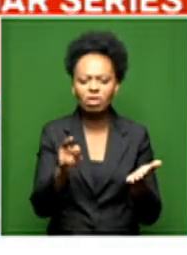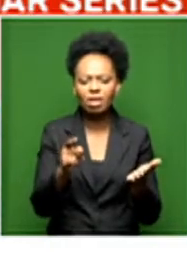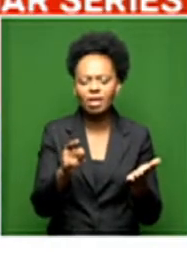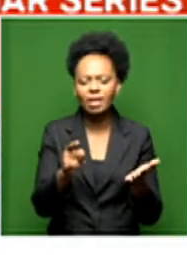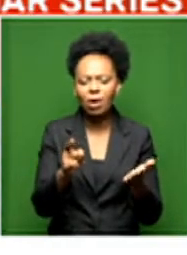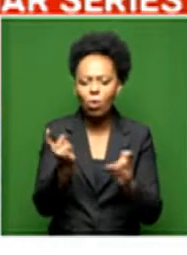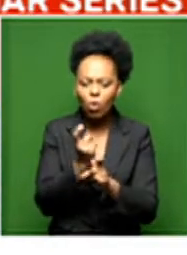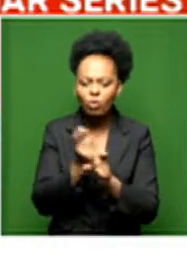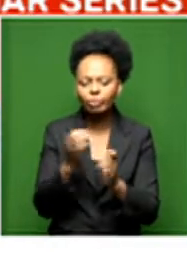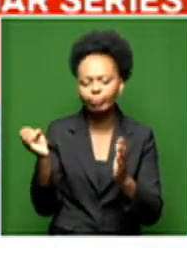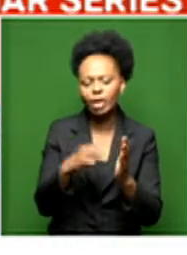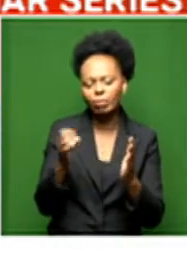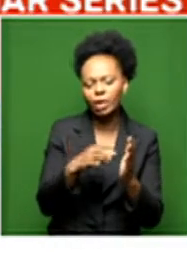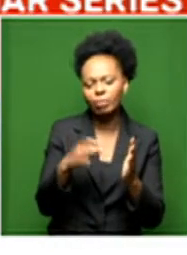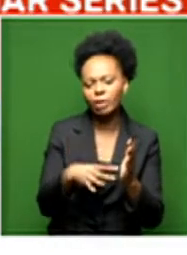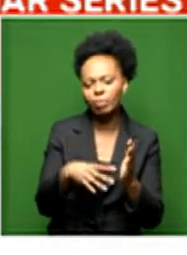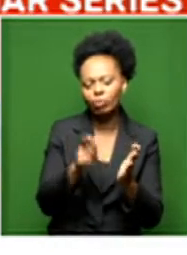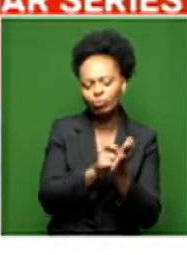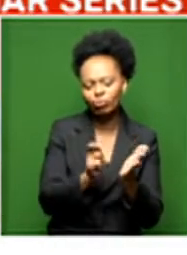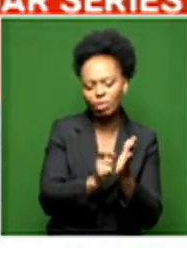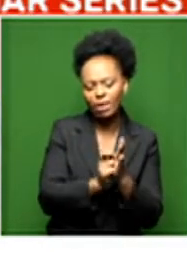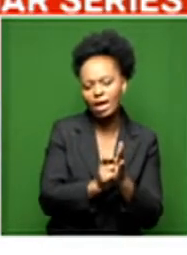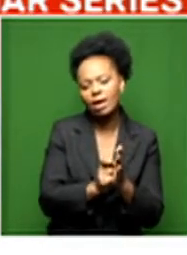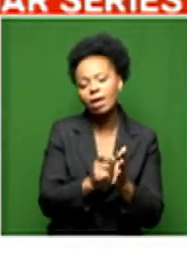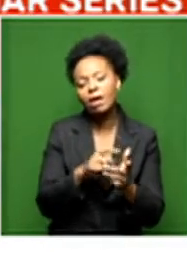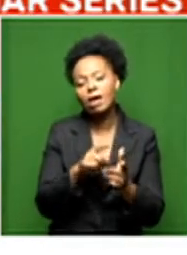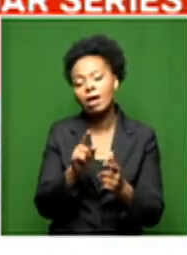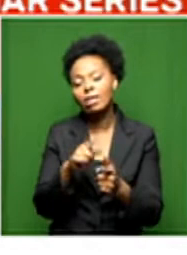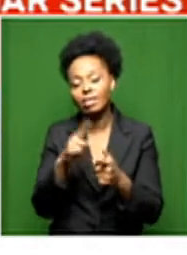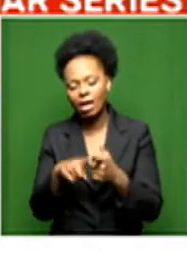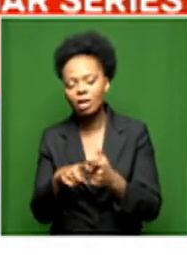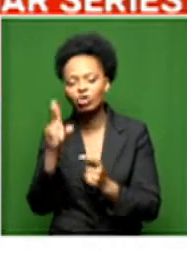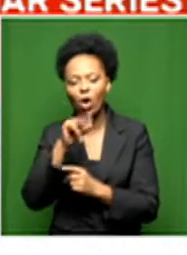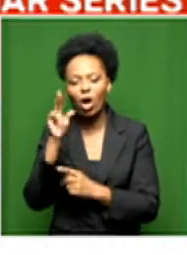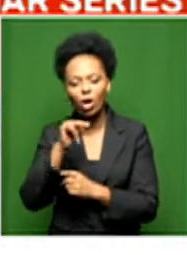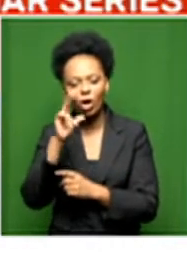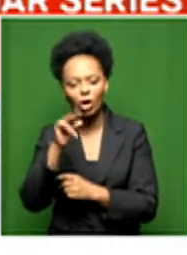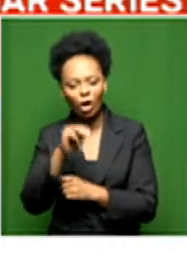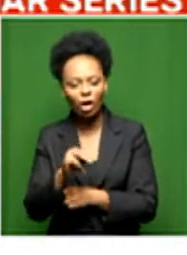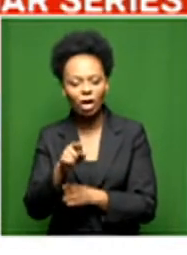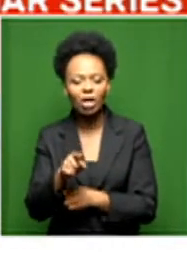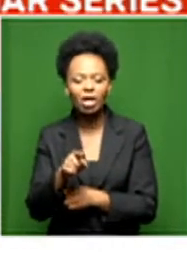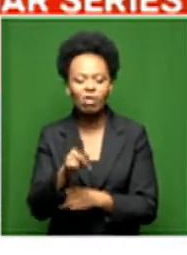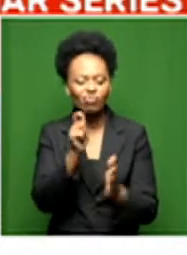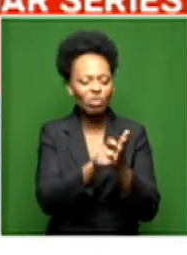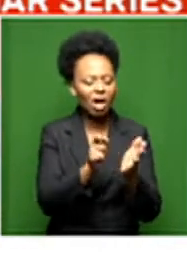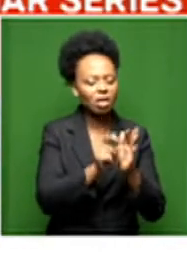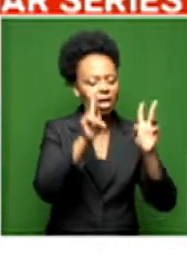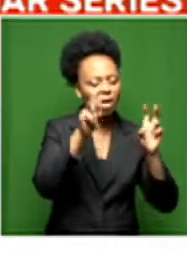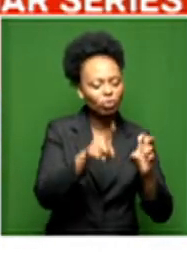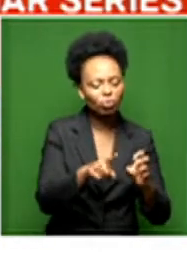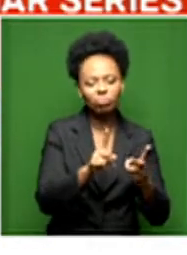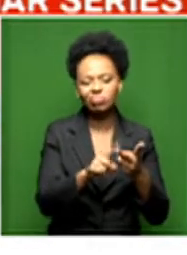writings, because non-fiction is just for that. We write about issues, topics